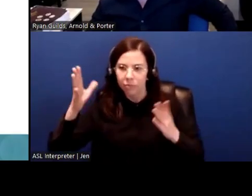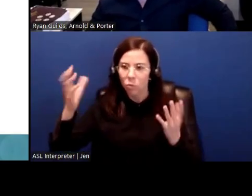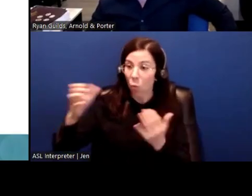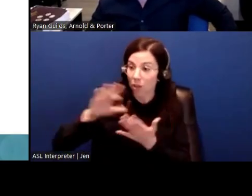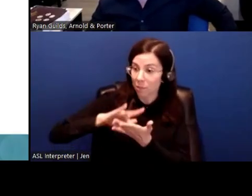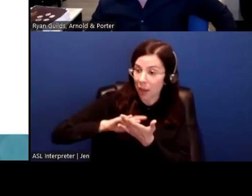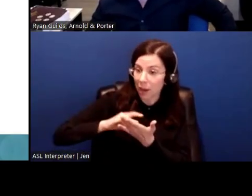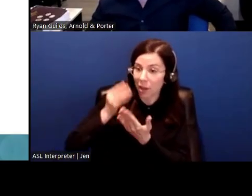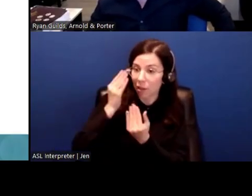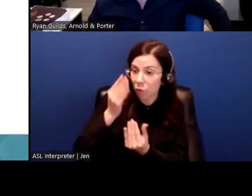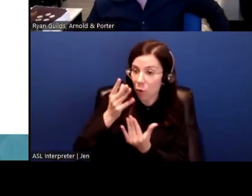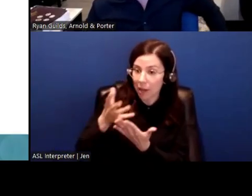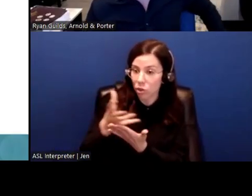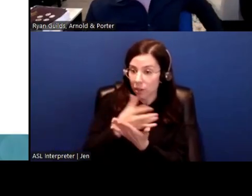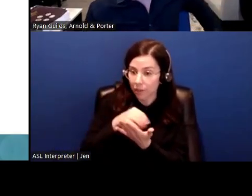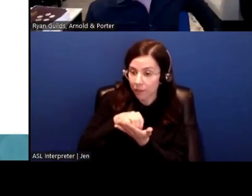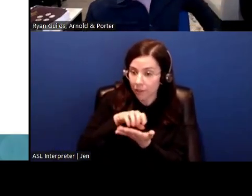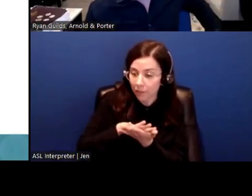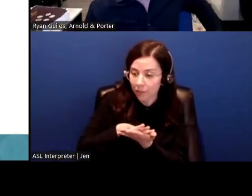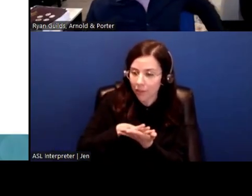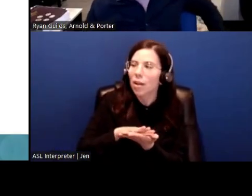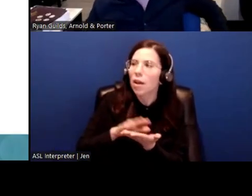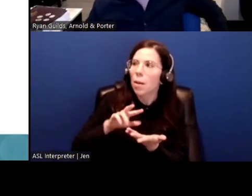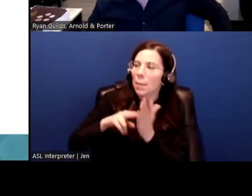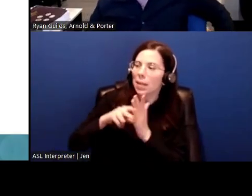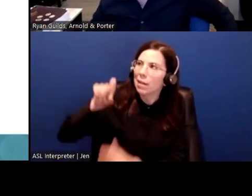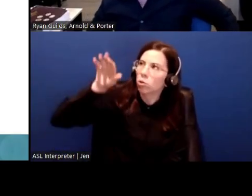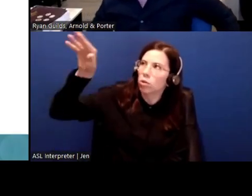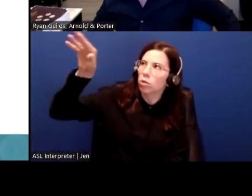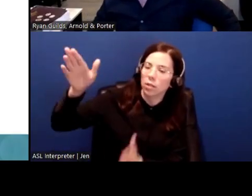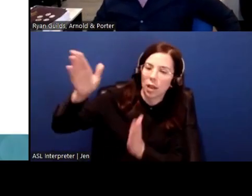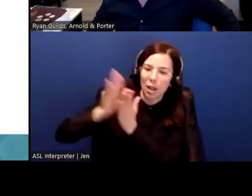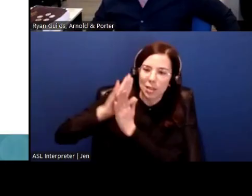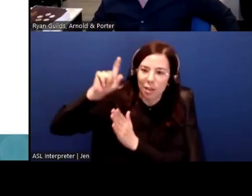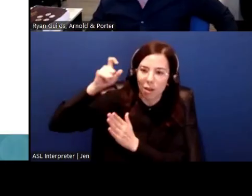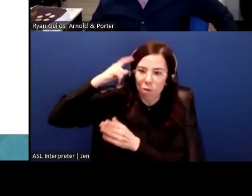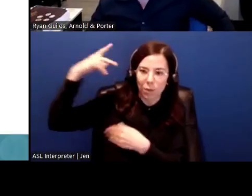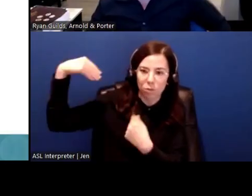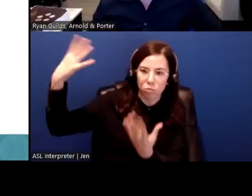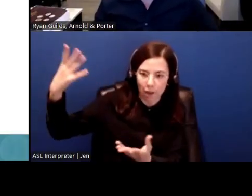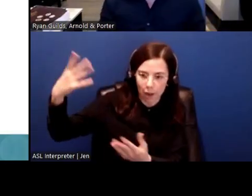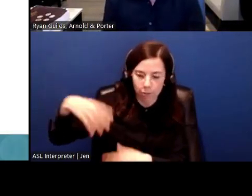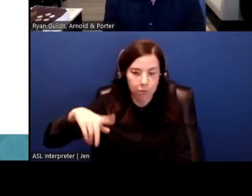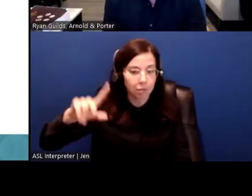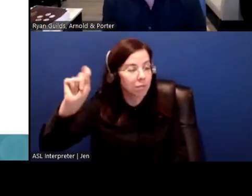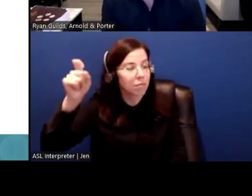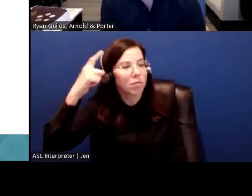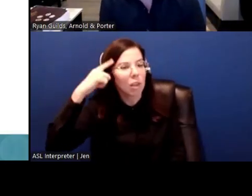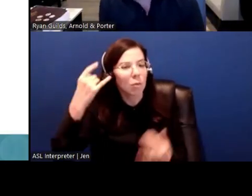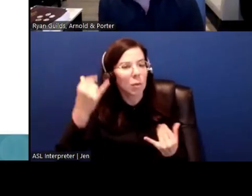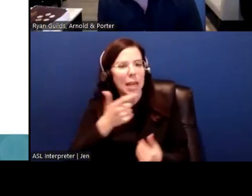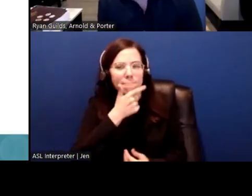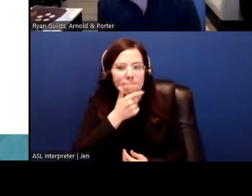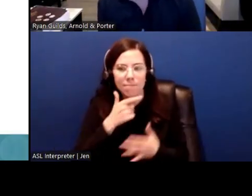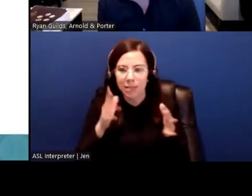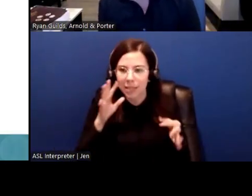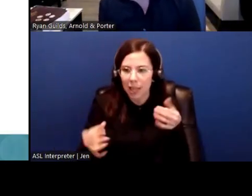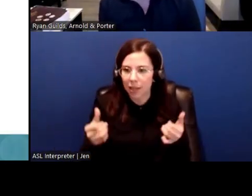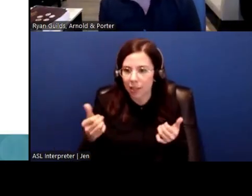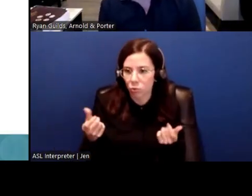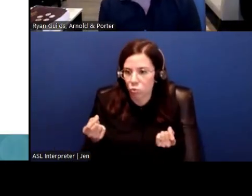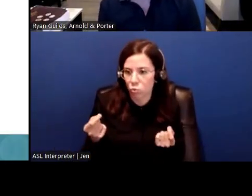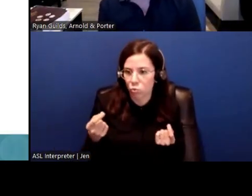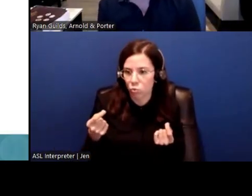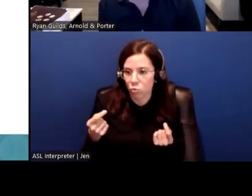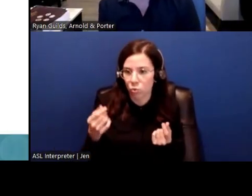provided, they ask the government to obtain that information. The government then has a choice, generally speaking, as to whether or